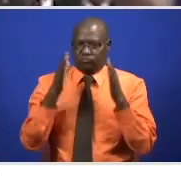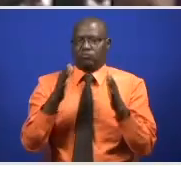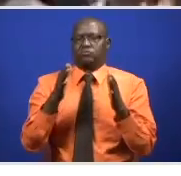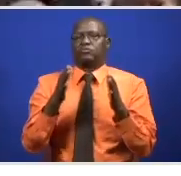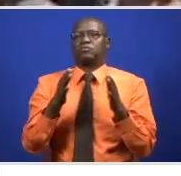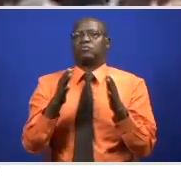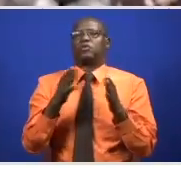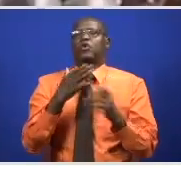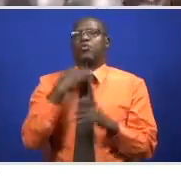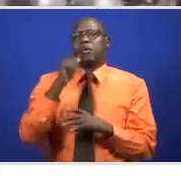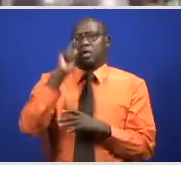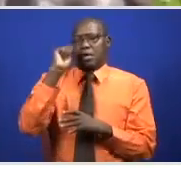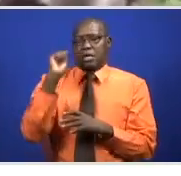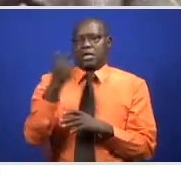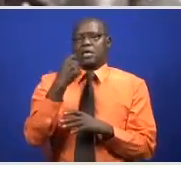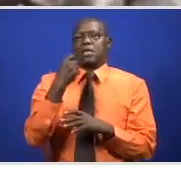tunataka Kenya ikombolewe.